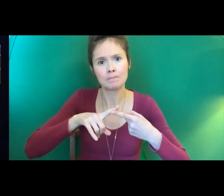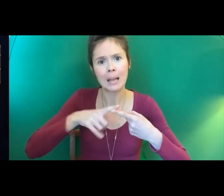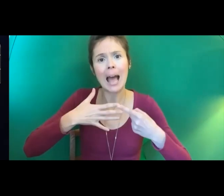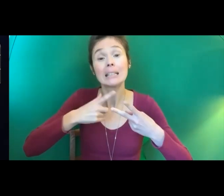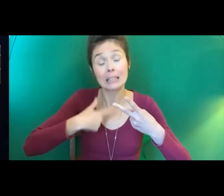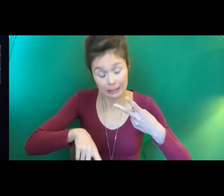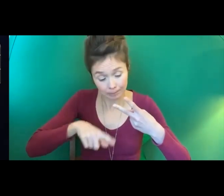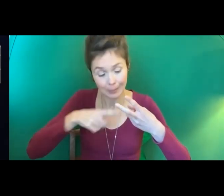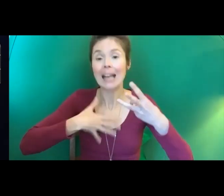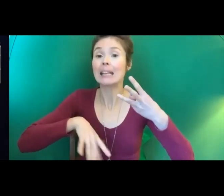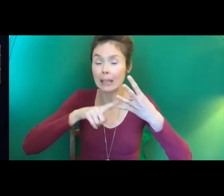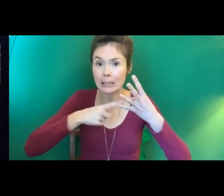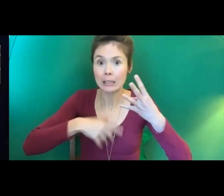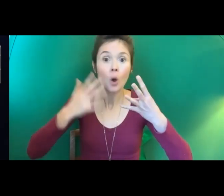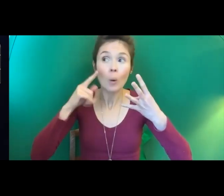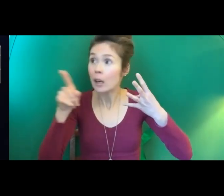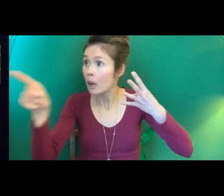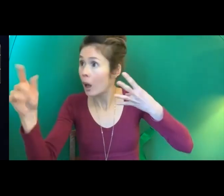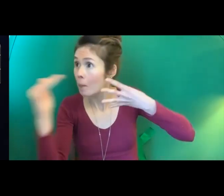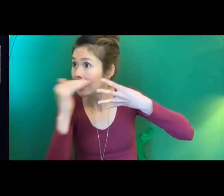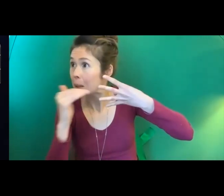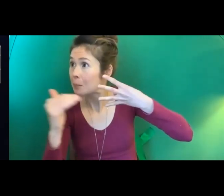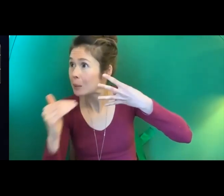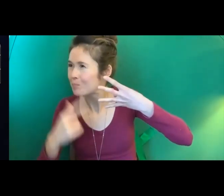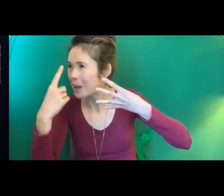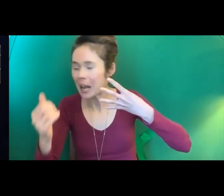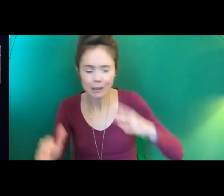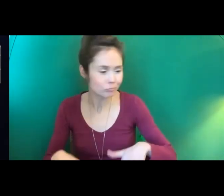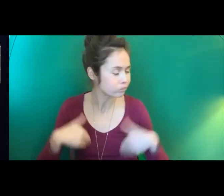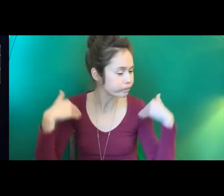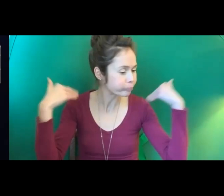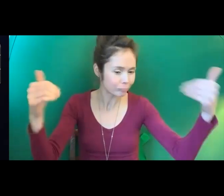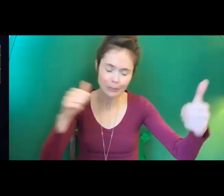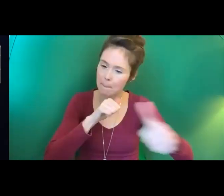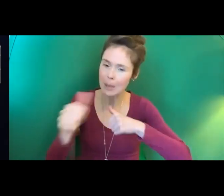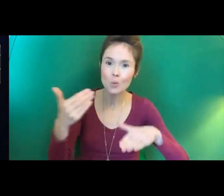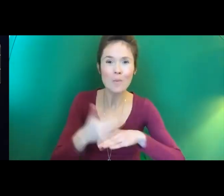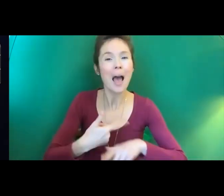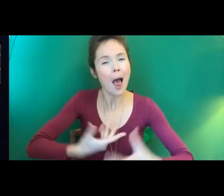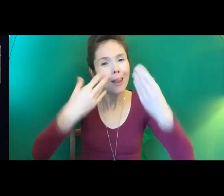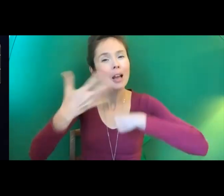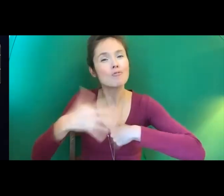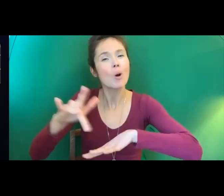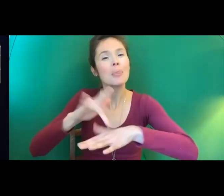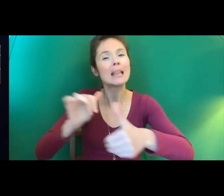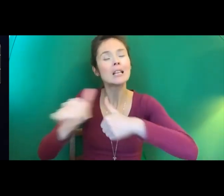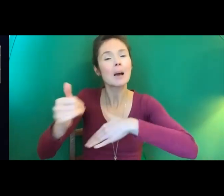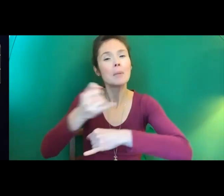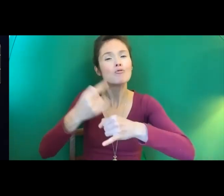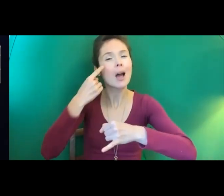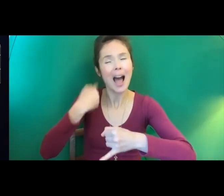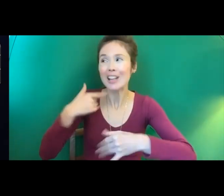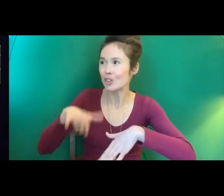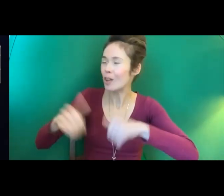you can perform to your best. I learnt this with Grey Eye. I really became a professional artist probably about 12, 13 years ago